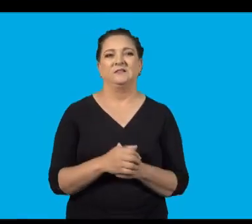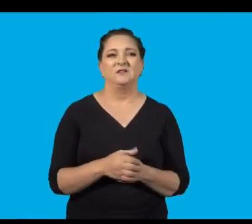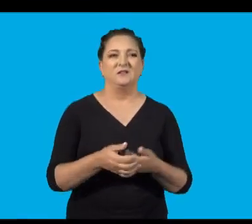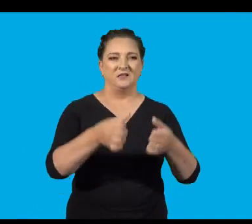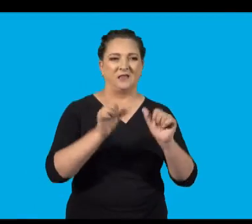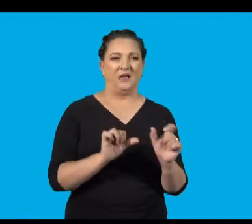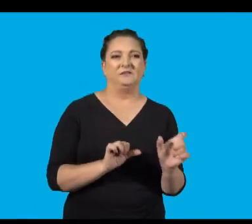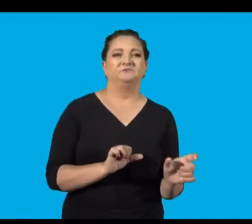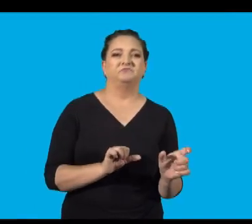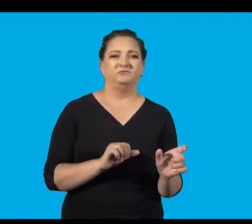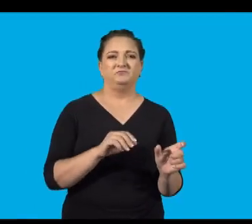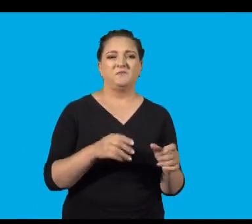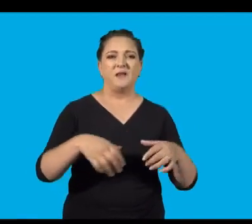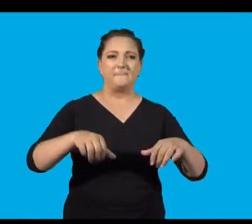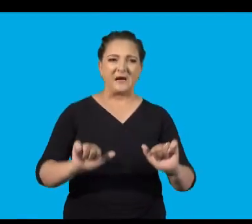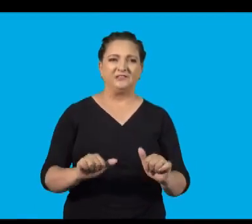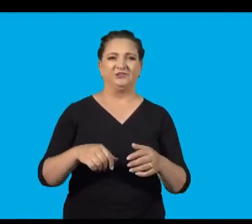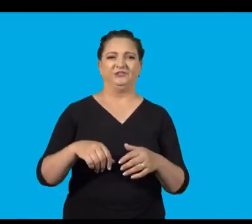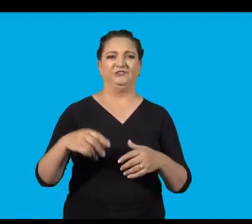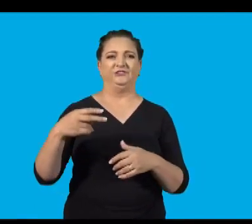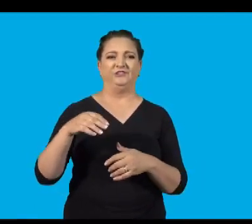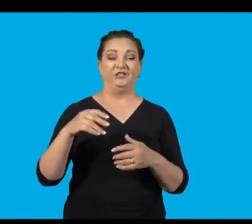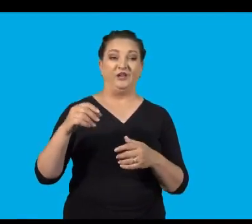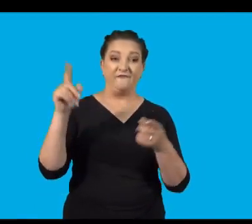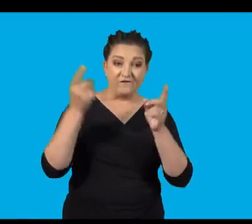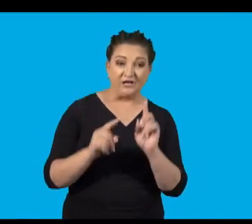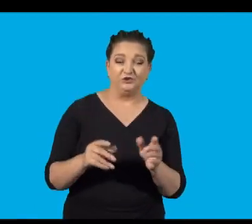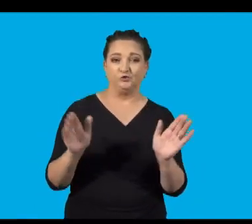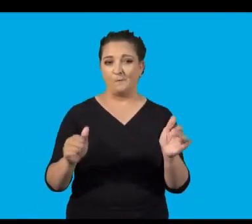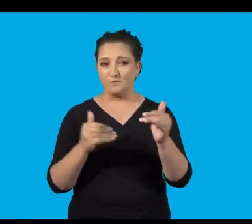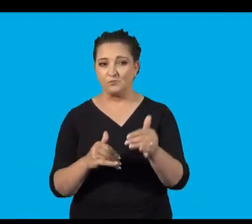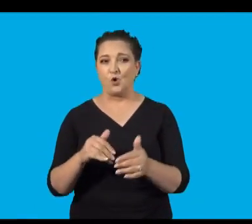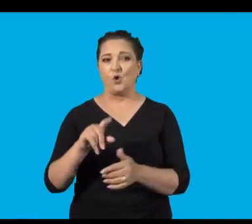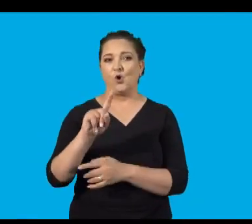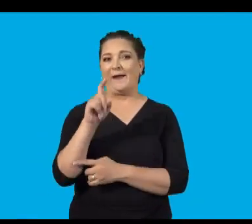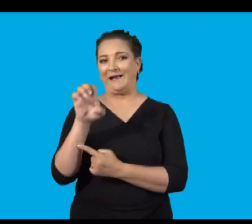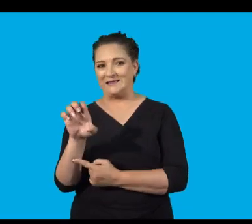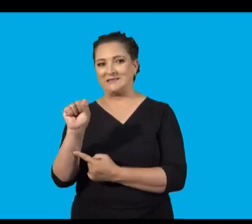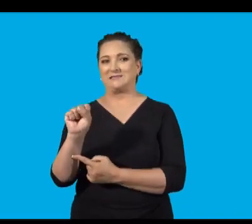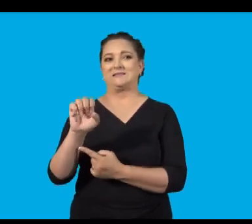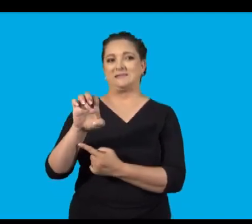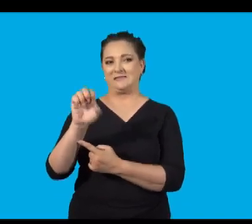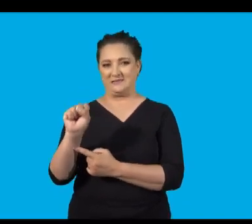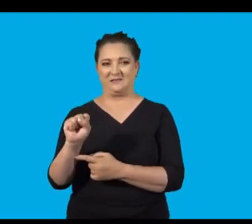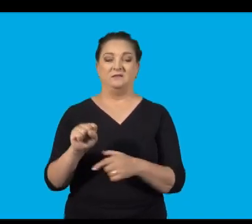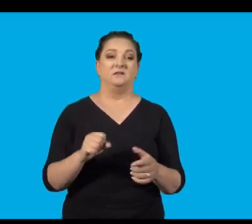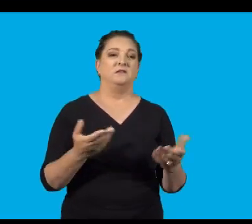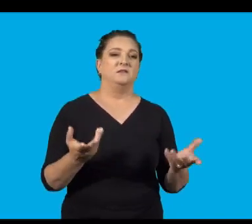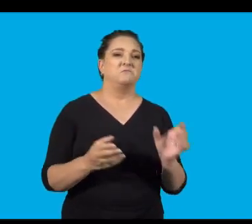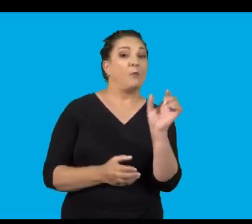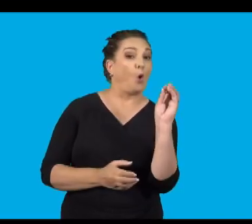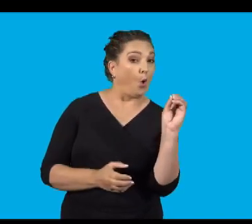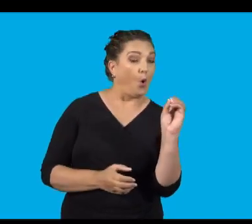benches, flashes, waltzes, guesses, quizzes, all right? And then when a word ends on an